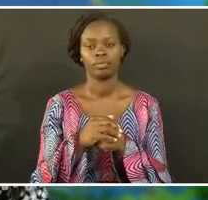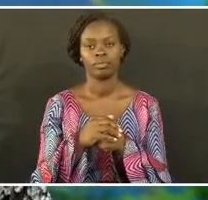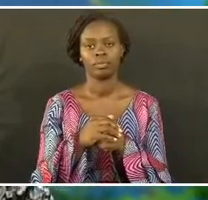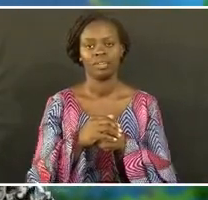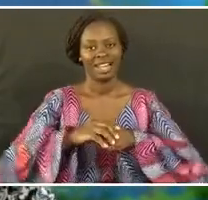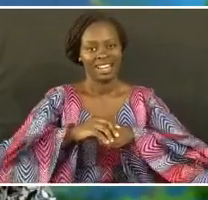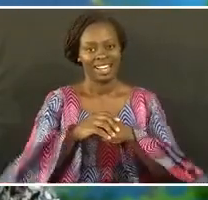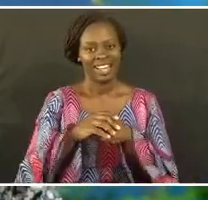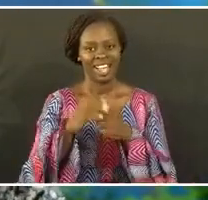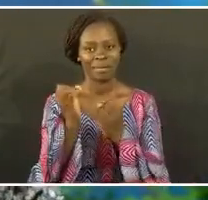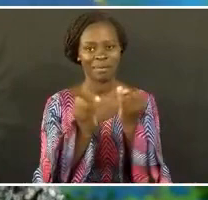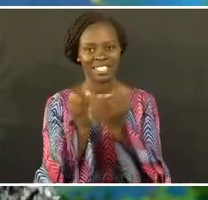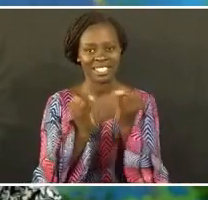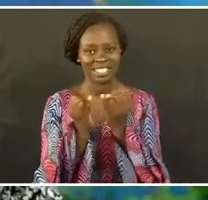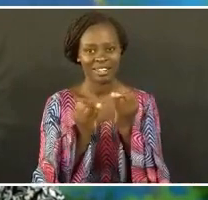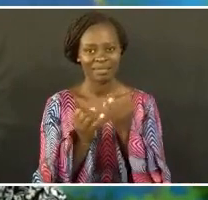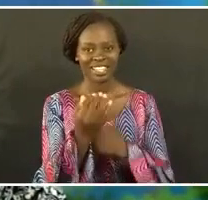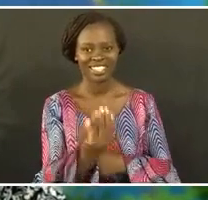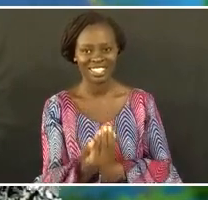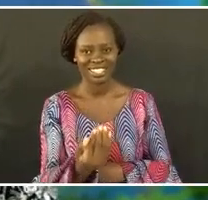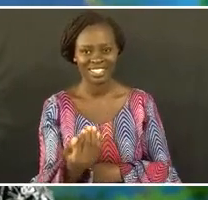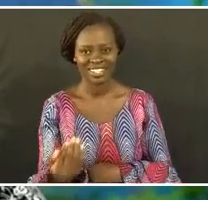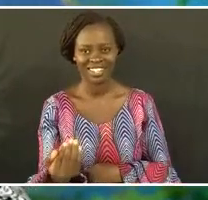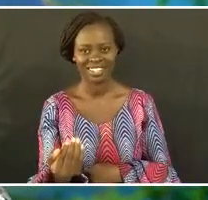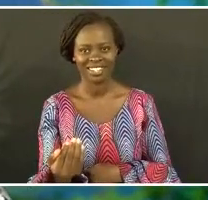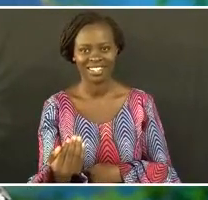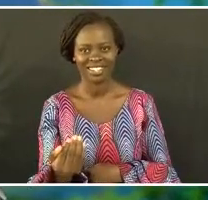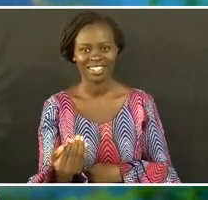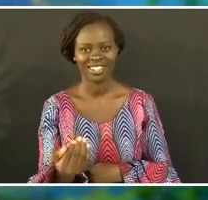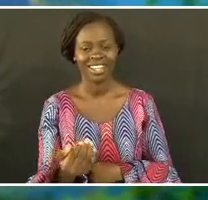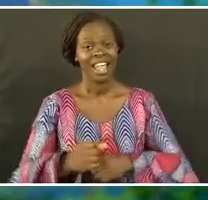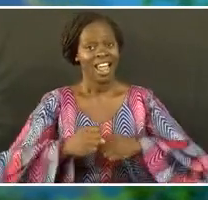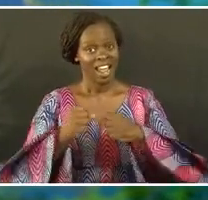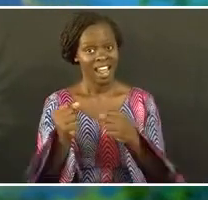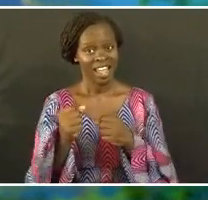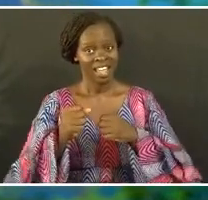Amen. Happy Sabbath, boys and girls.